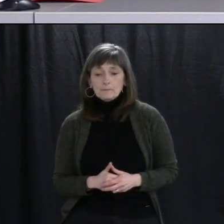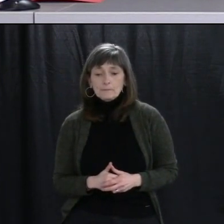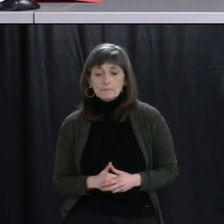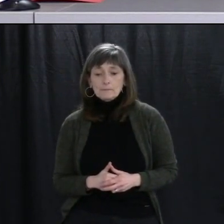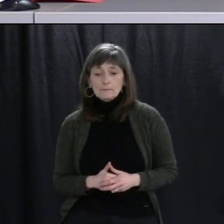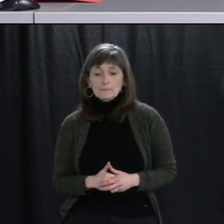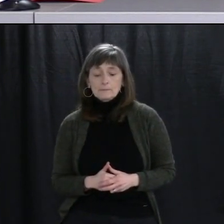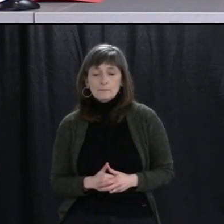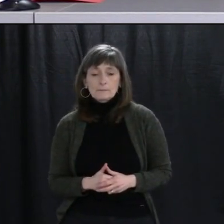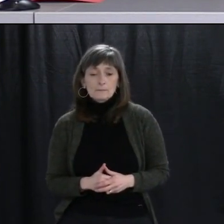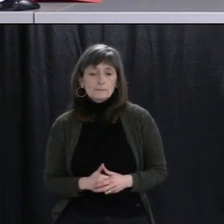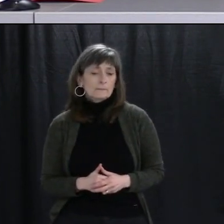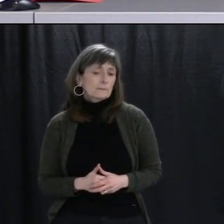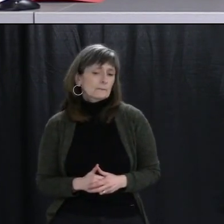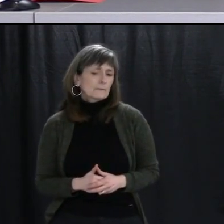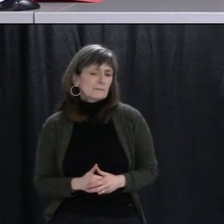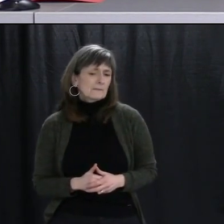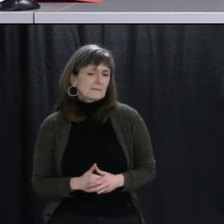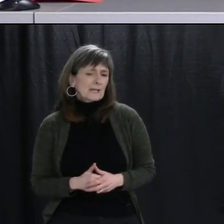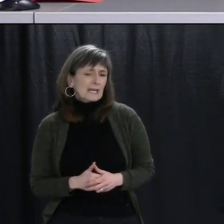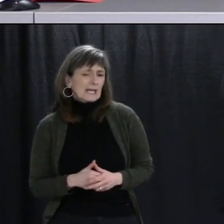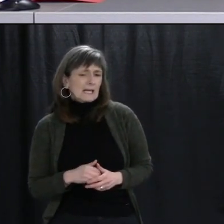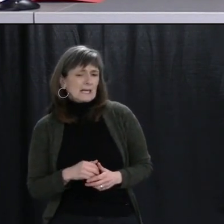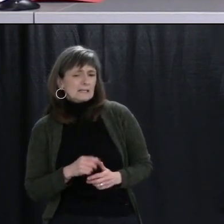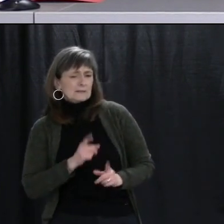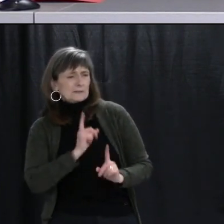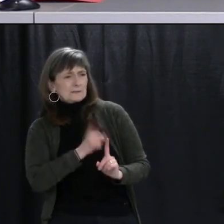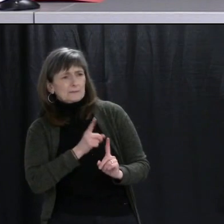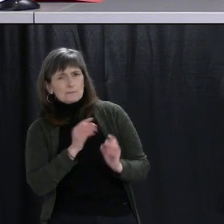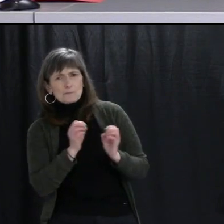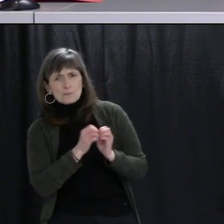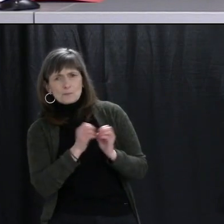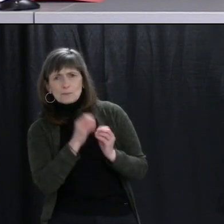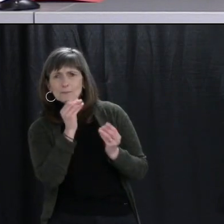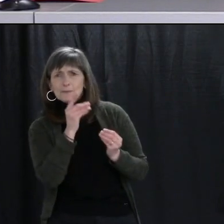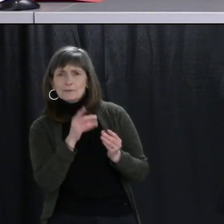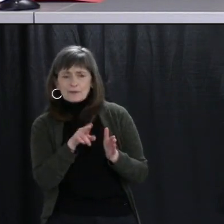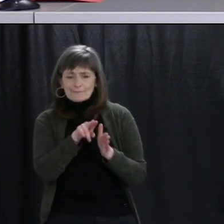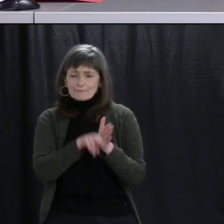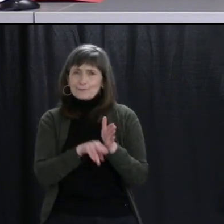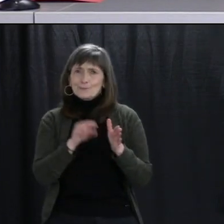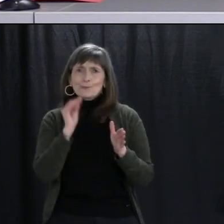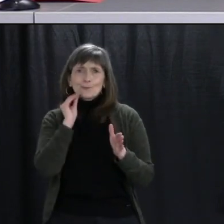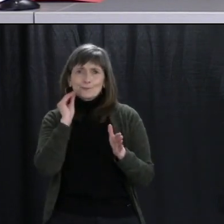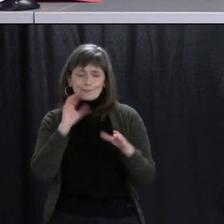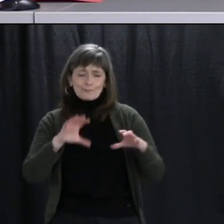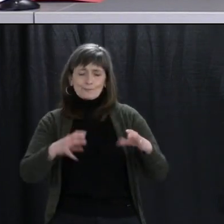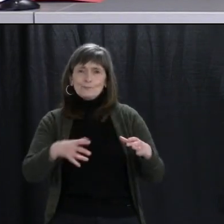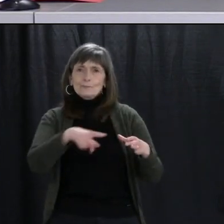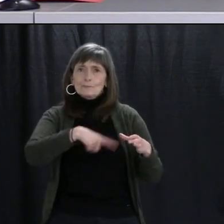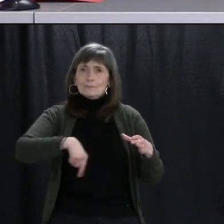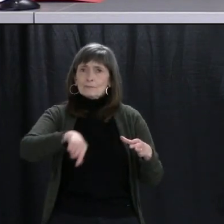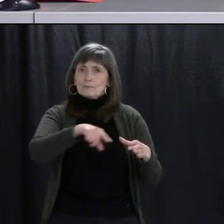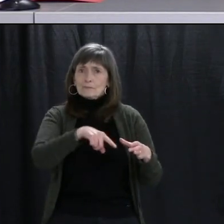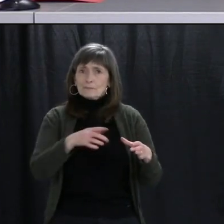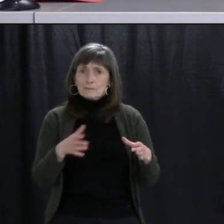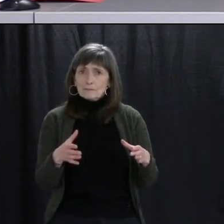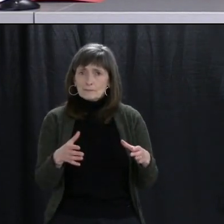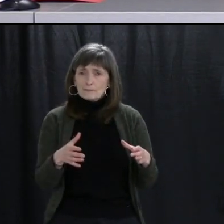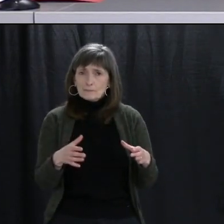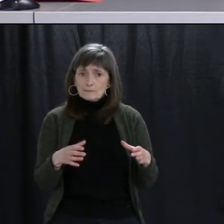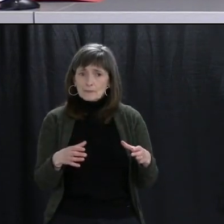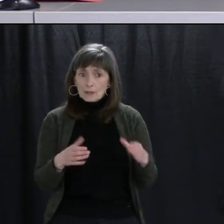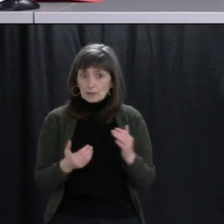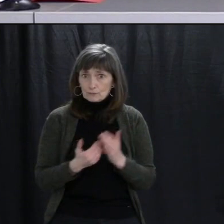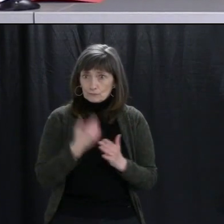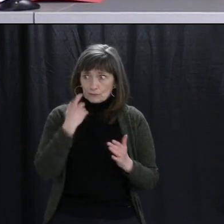I just want a little bit more clarification on the calls cluster. Have there been any more cases linked